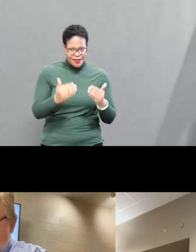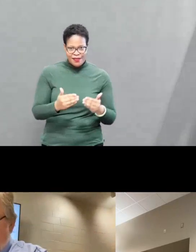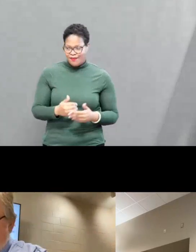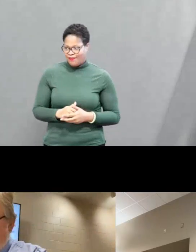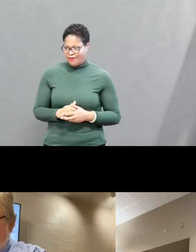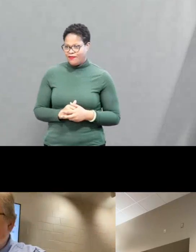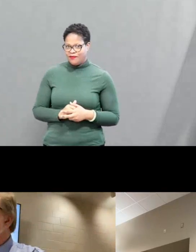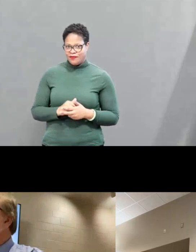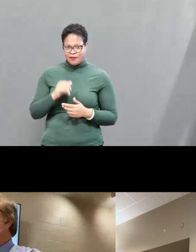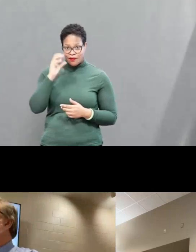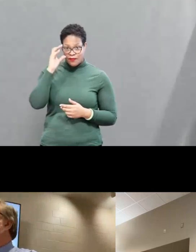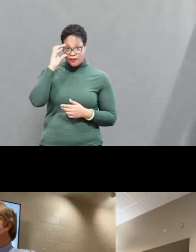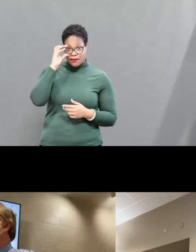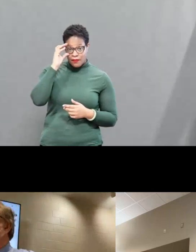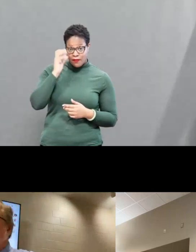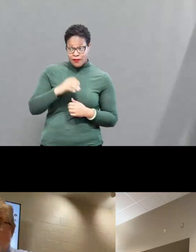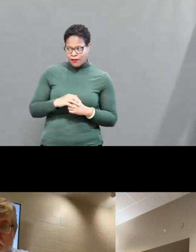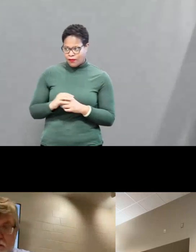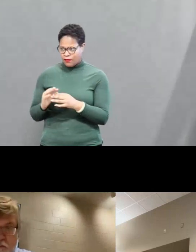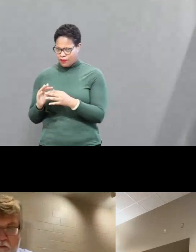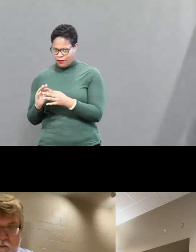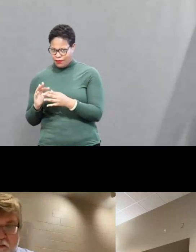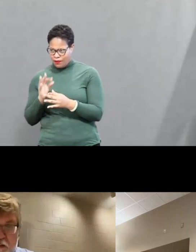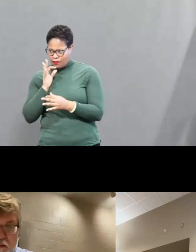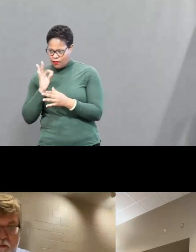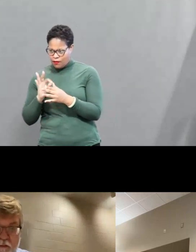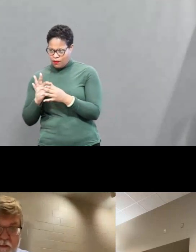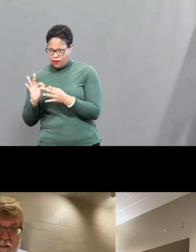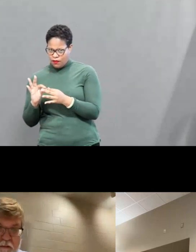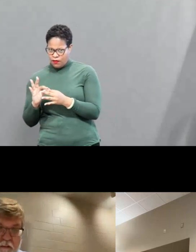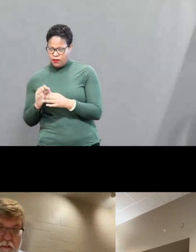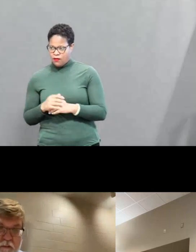okay. All